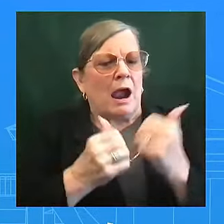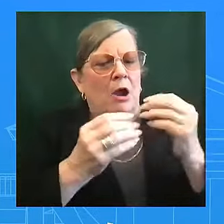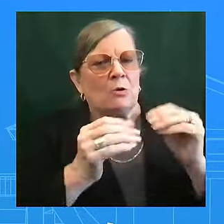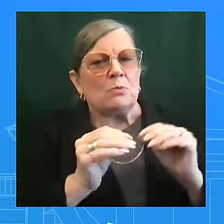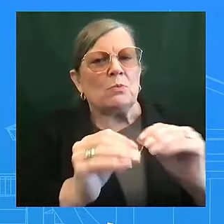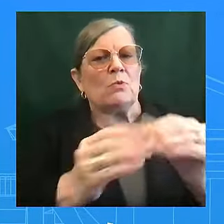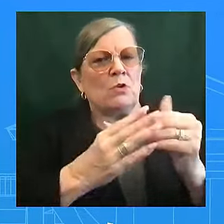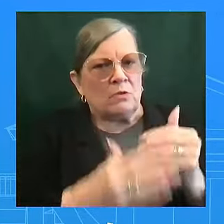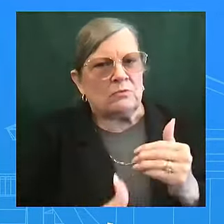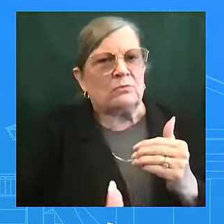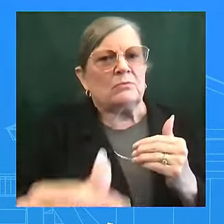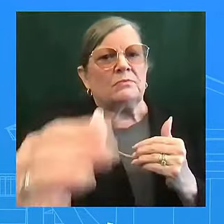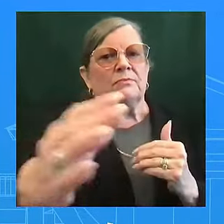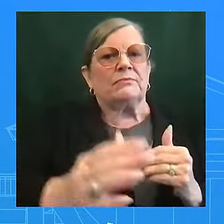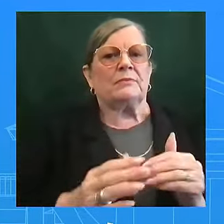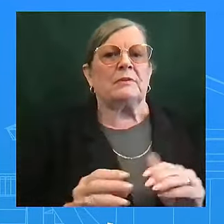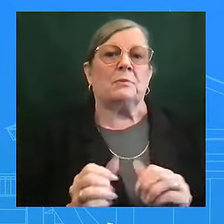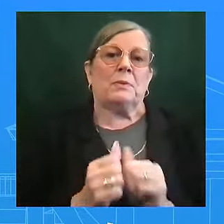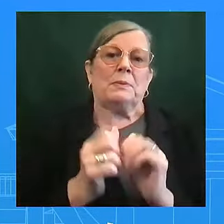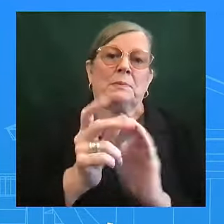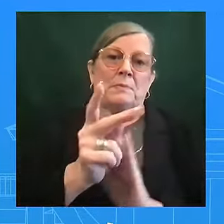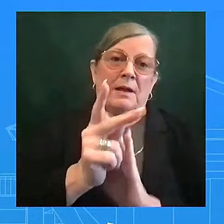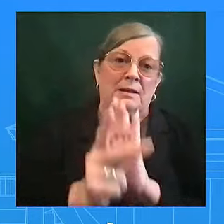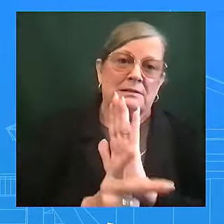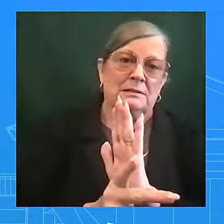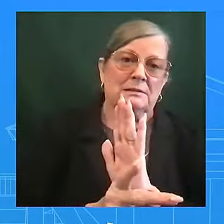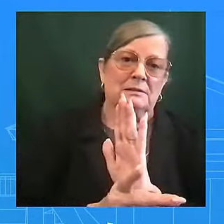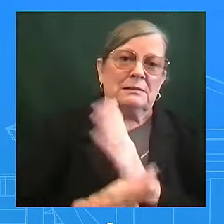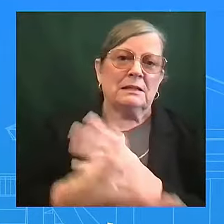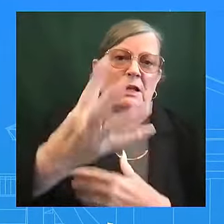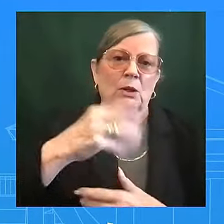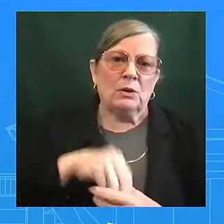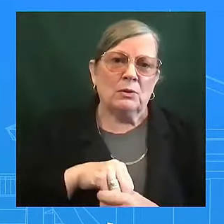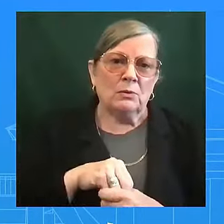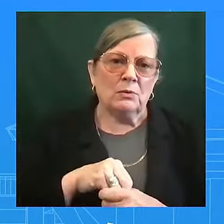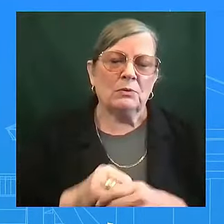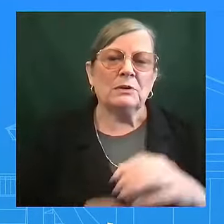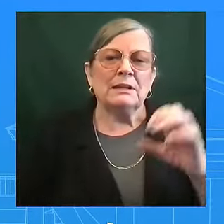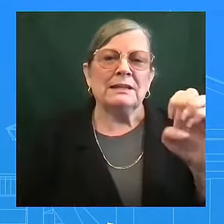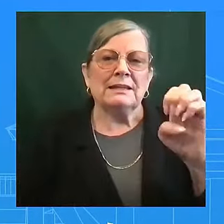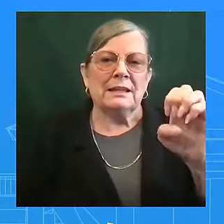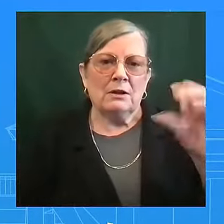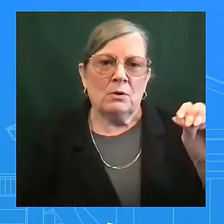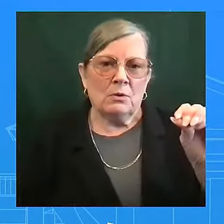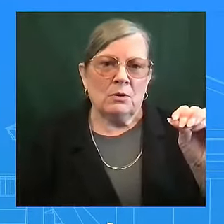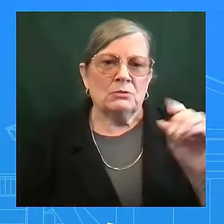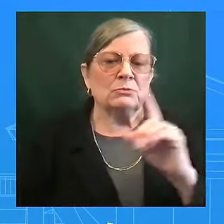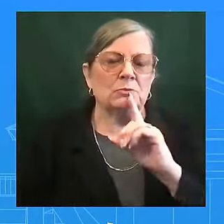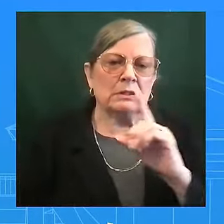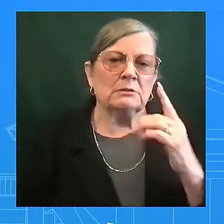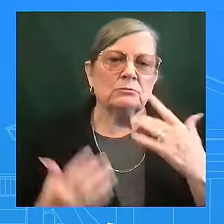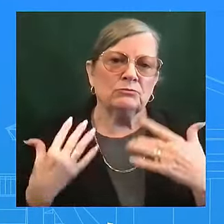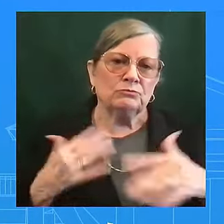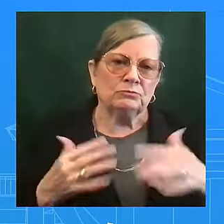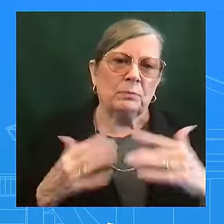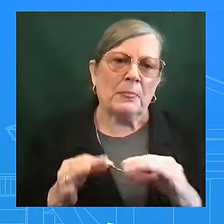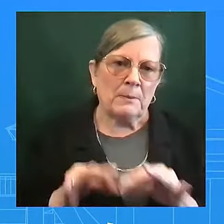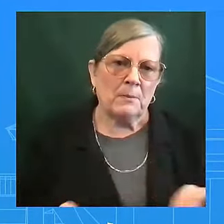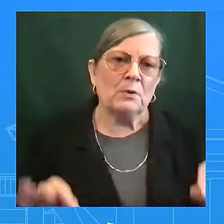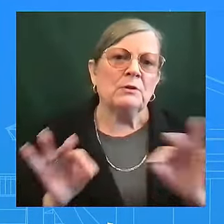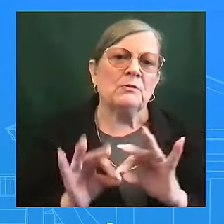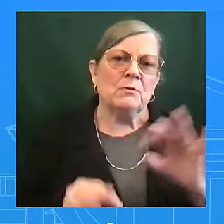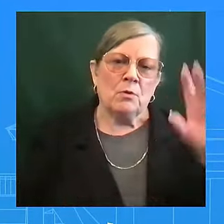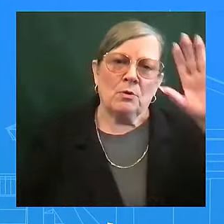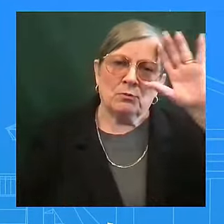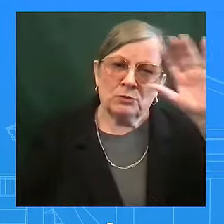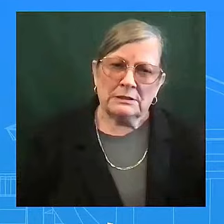that very seriously. He also believes it's important to have those different voices at the table, hence having a very diverse, the